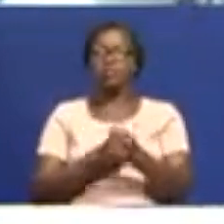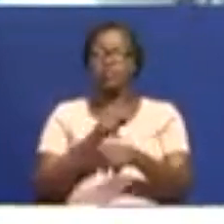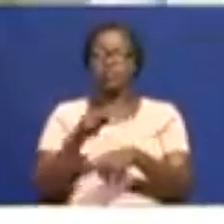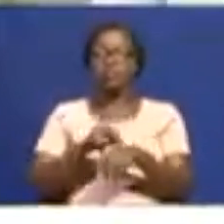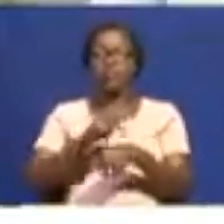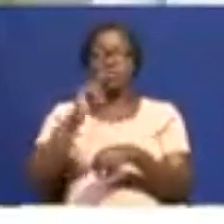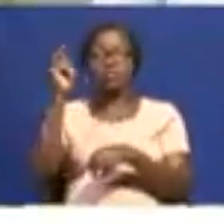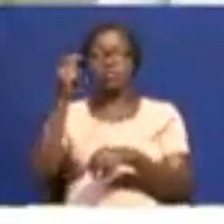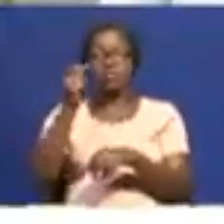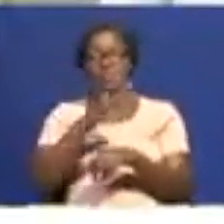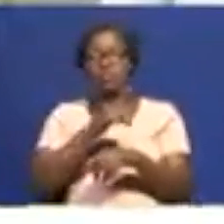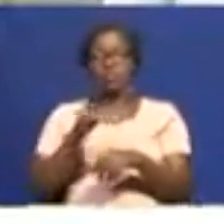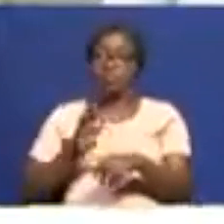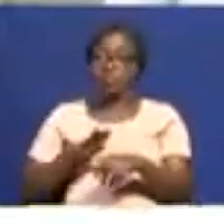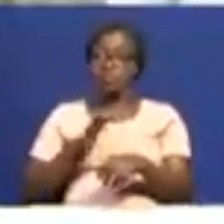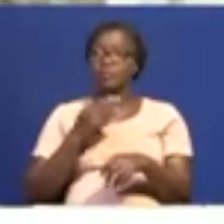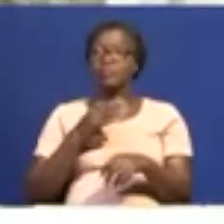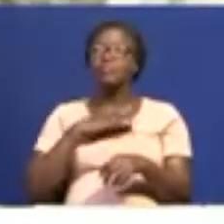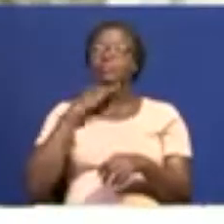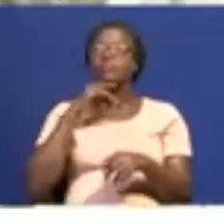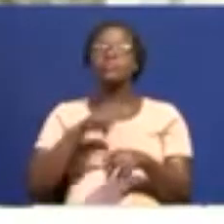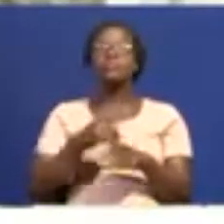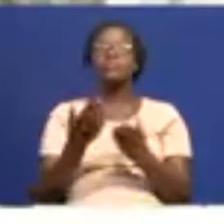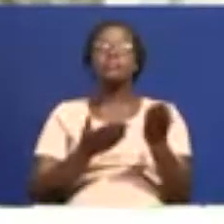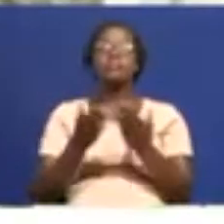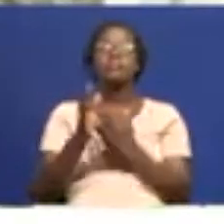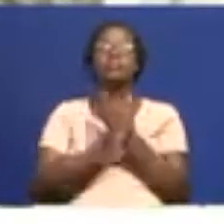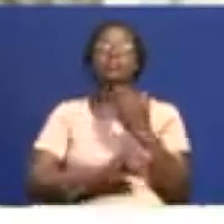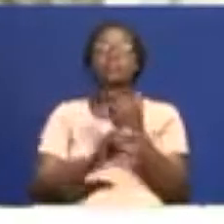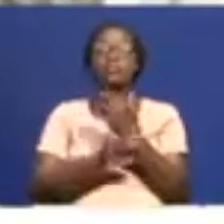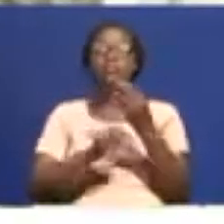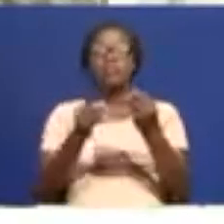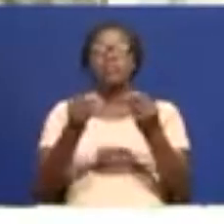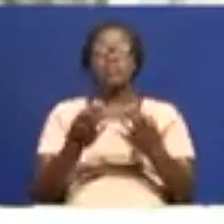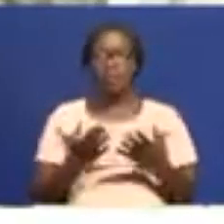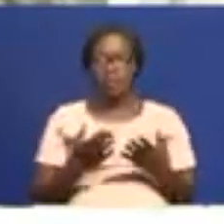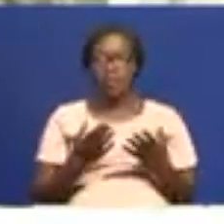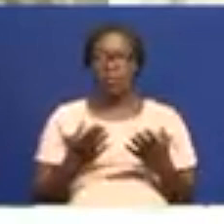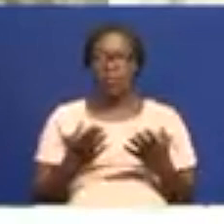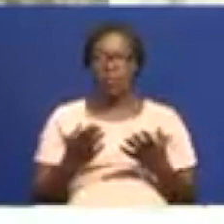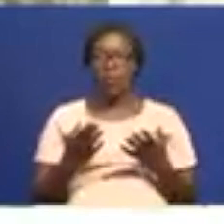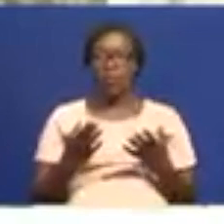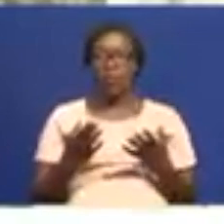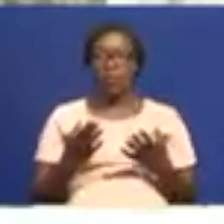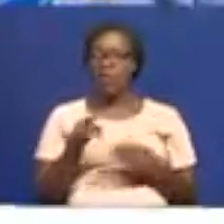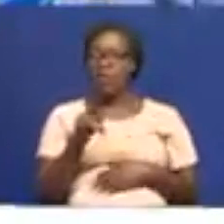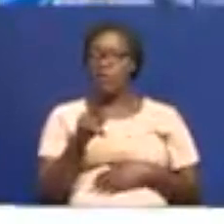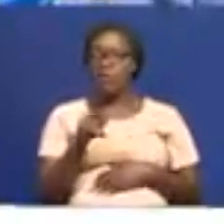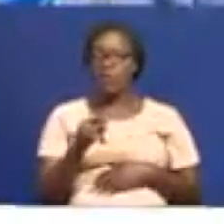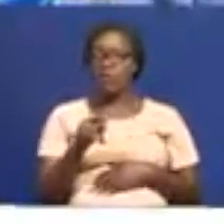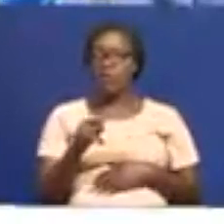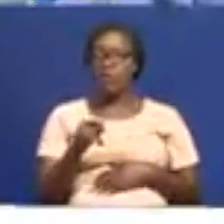heroines who perish while serving the country. Tupatie hiyo